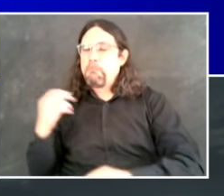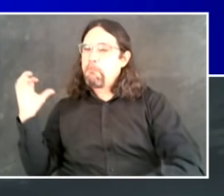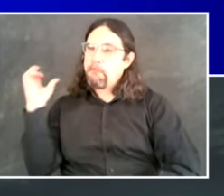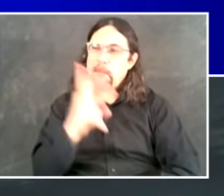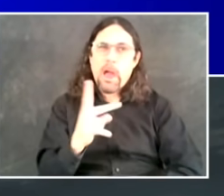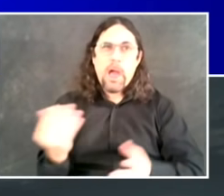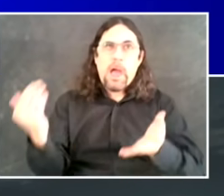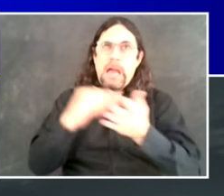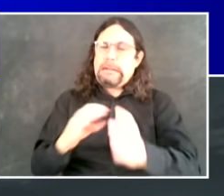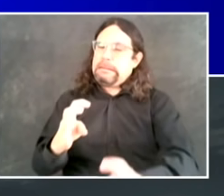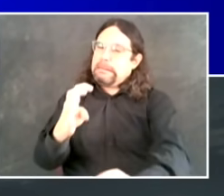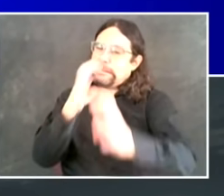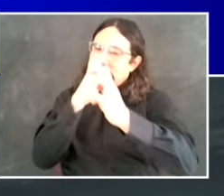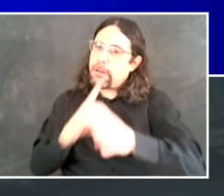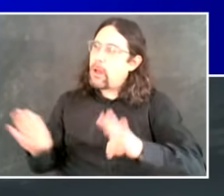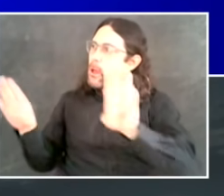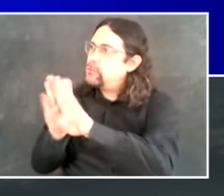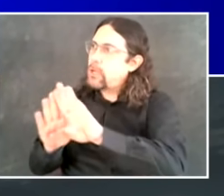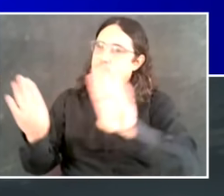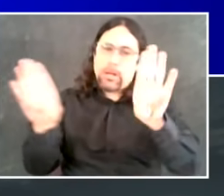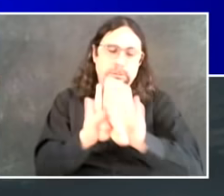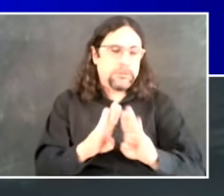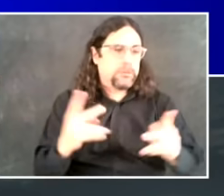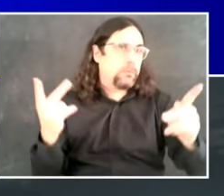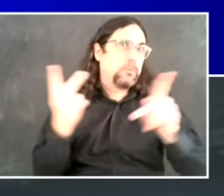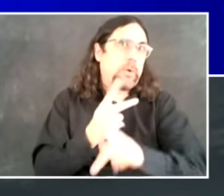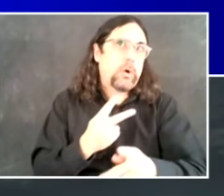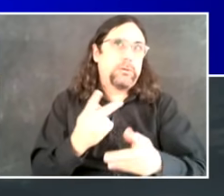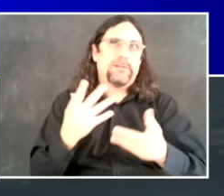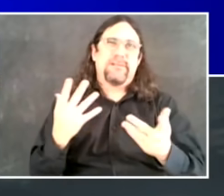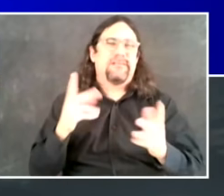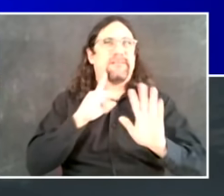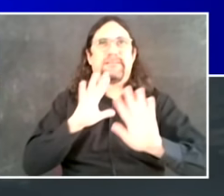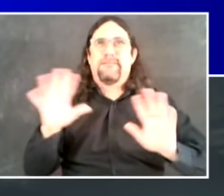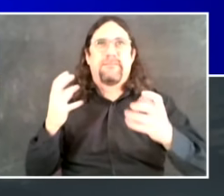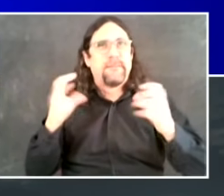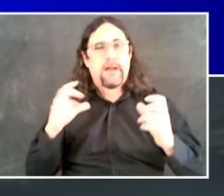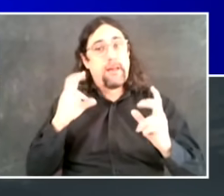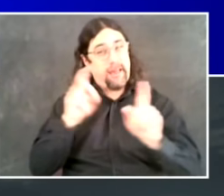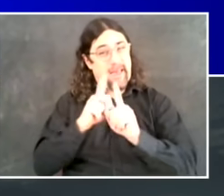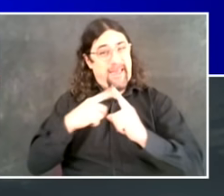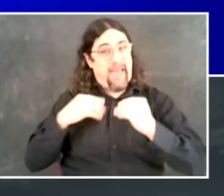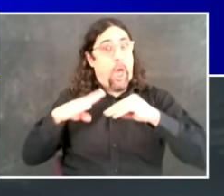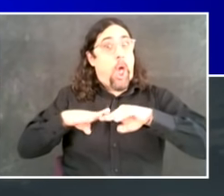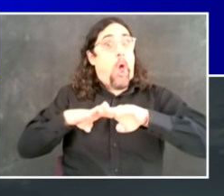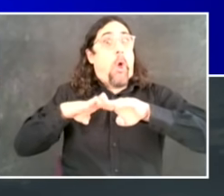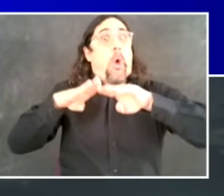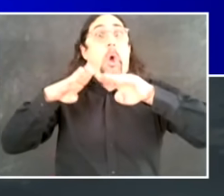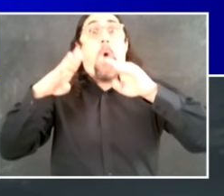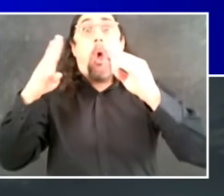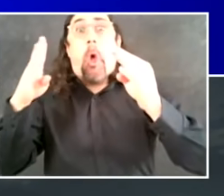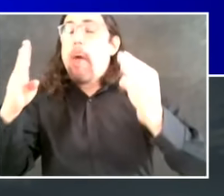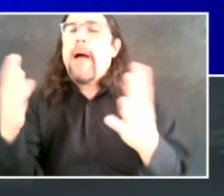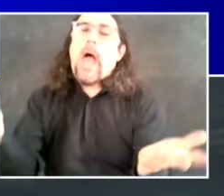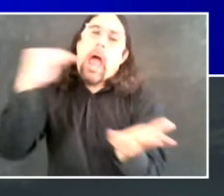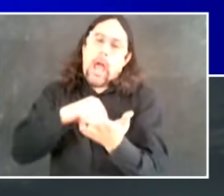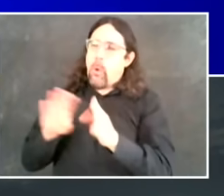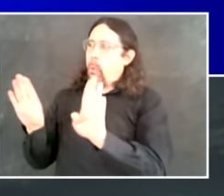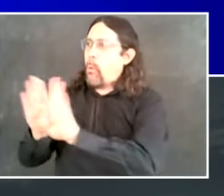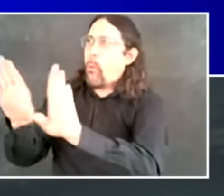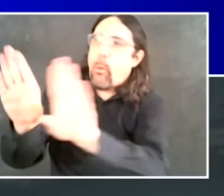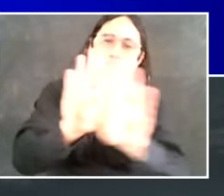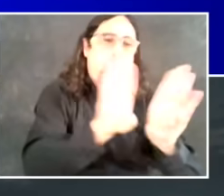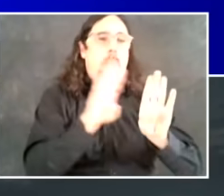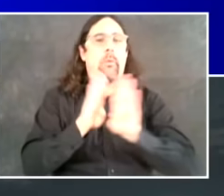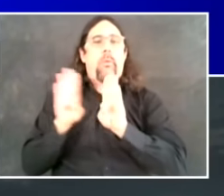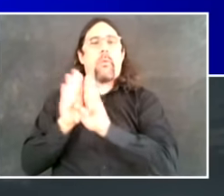lot longer. So now the question I'm sure you will ask yourself is, well, what can I do to make sure we don't have that boomerang, to make sure we